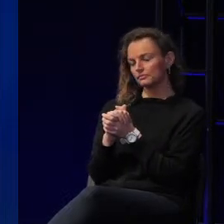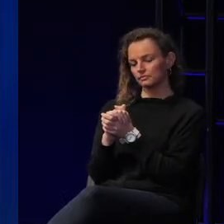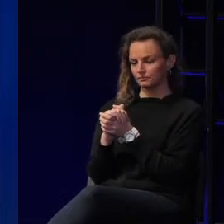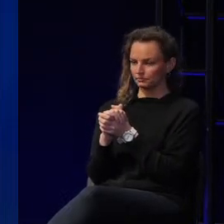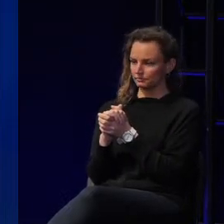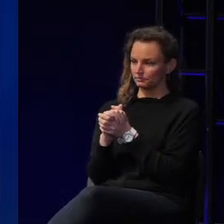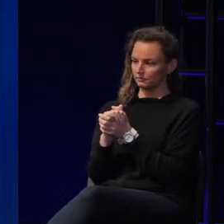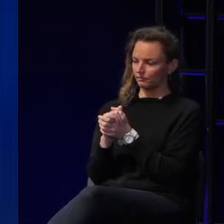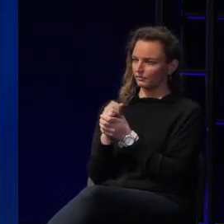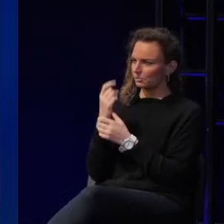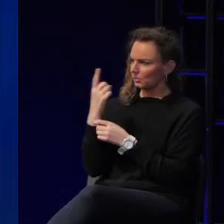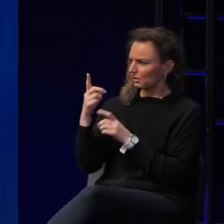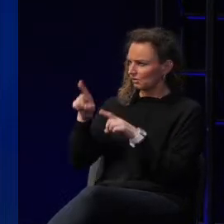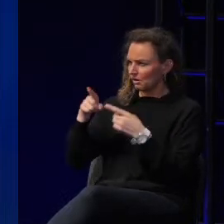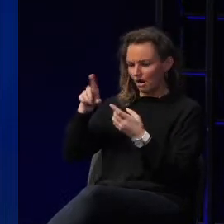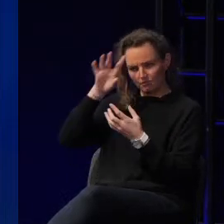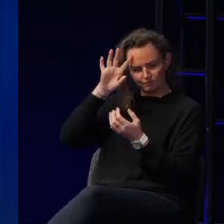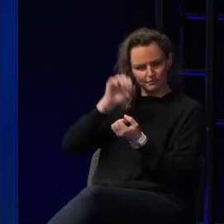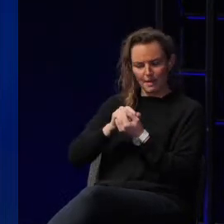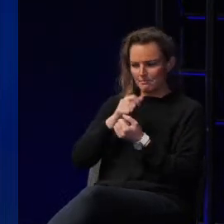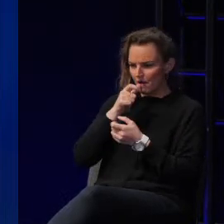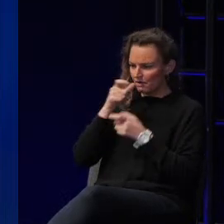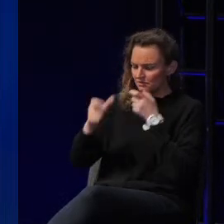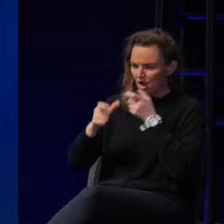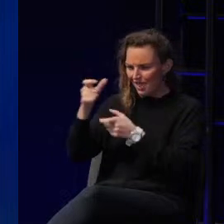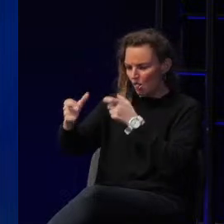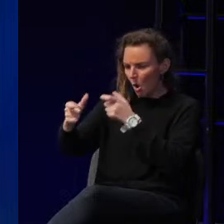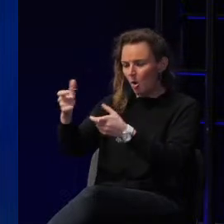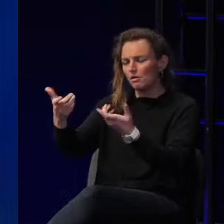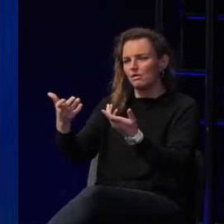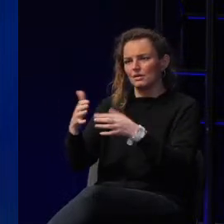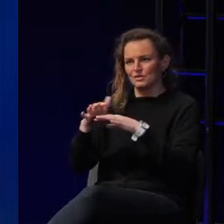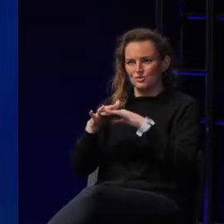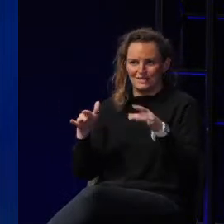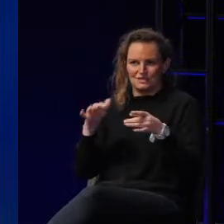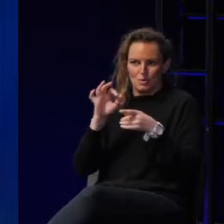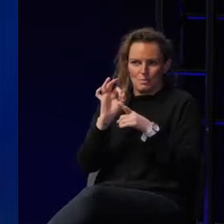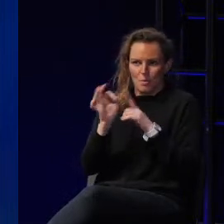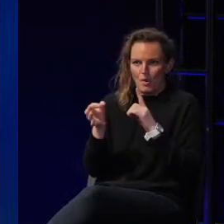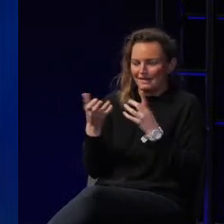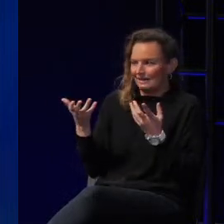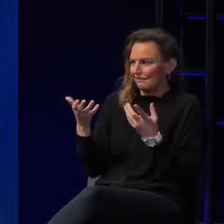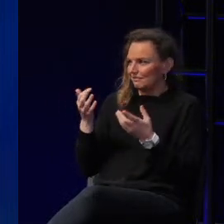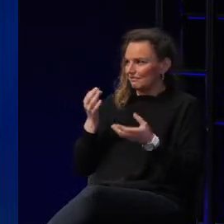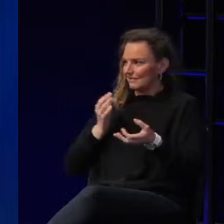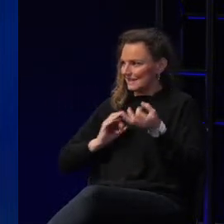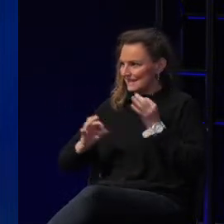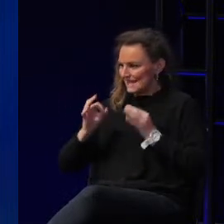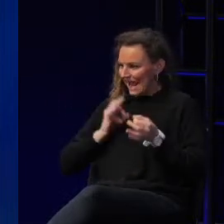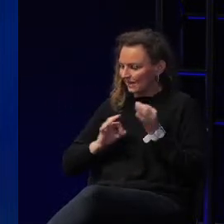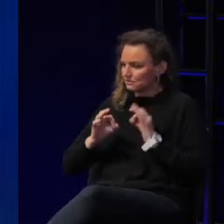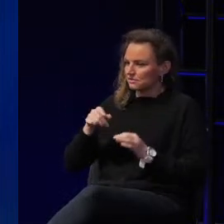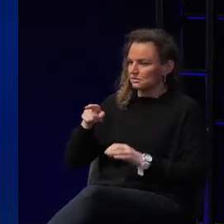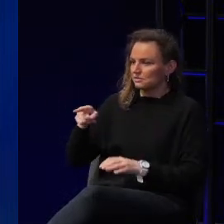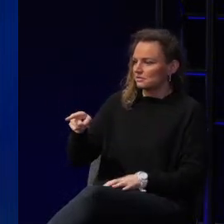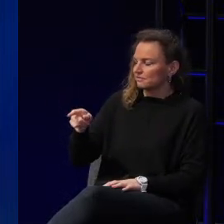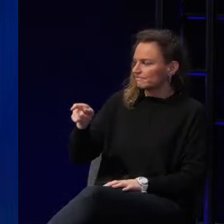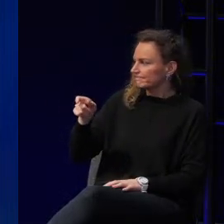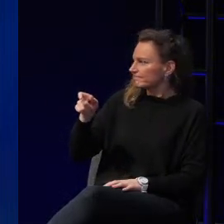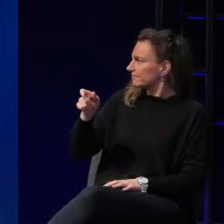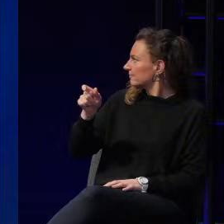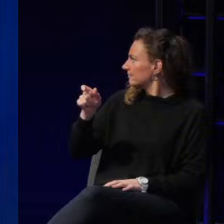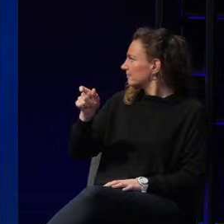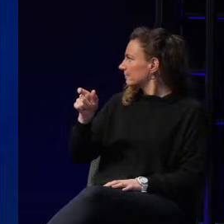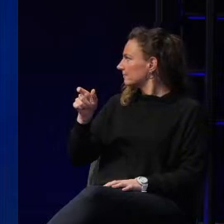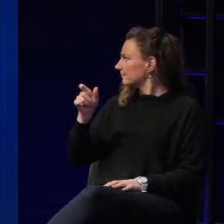one, I can never remember dialogue, so it's no point giving me, you know, the actors go like, oh, they're going to say this, and then you're going to say that.